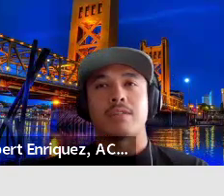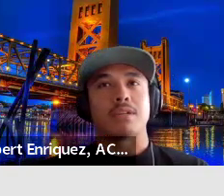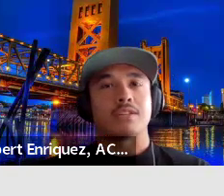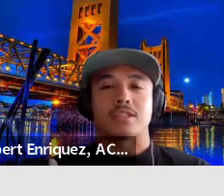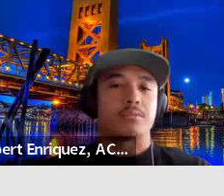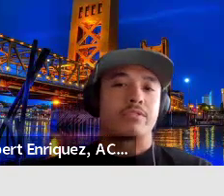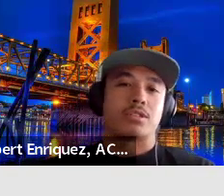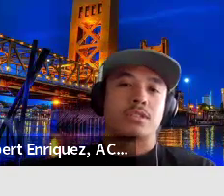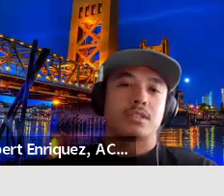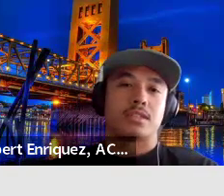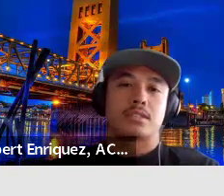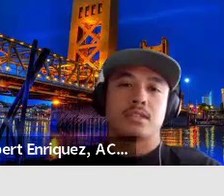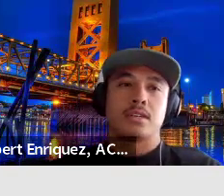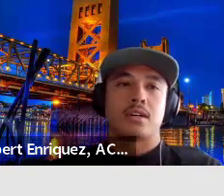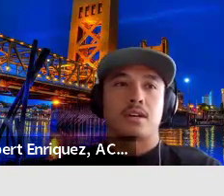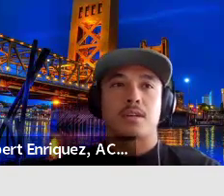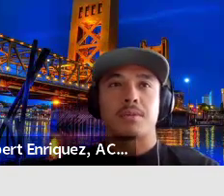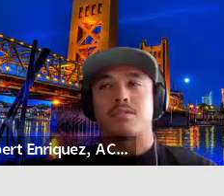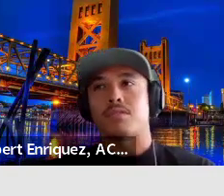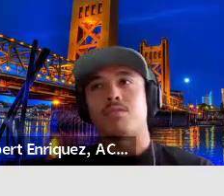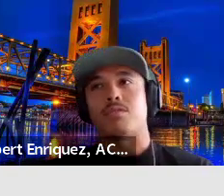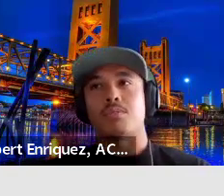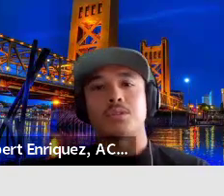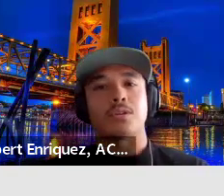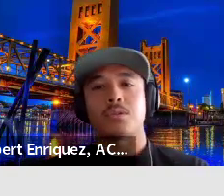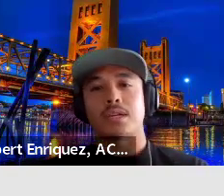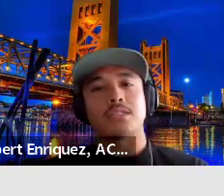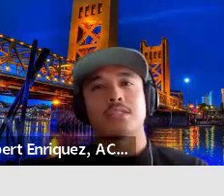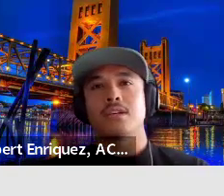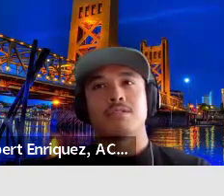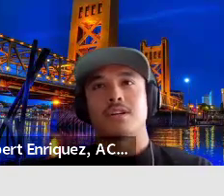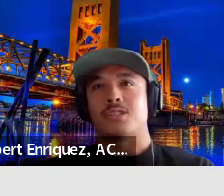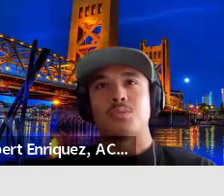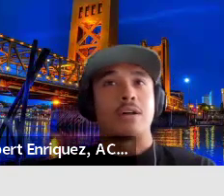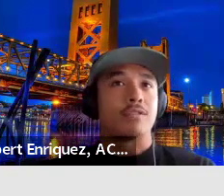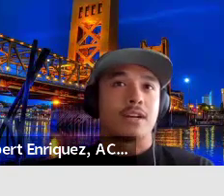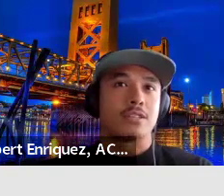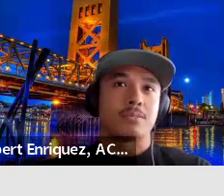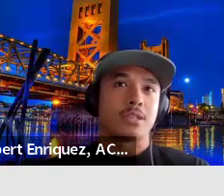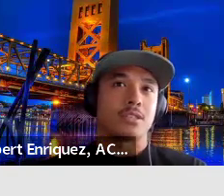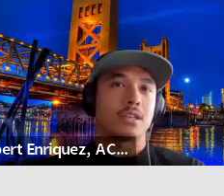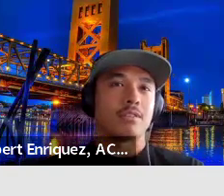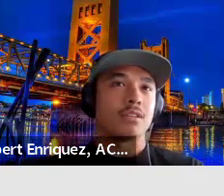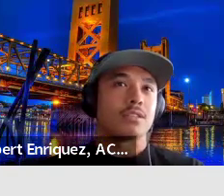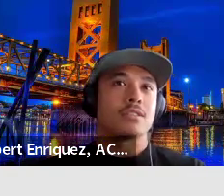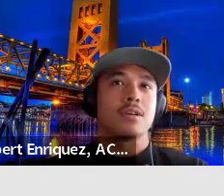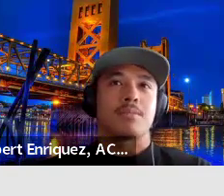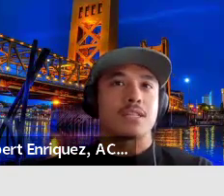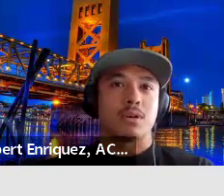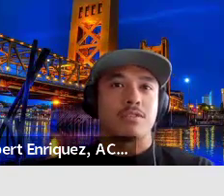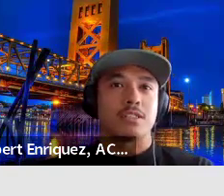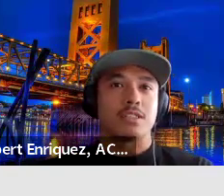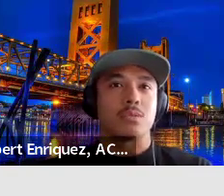California, we have many different types of emergencies coming in different forms: earthquakes, floods, wildfires, especially, even though